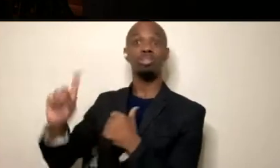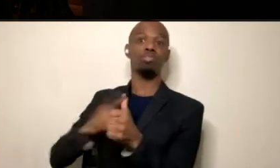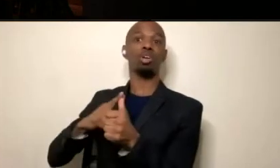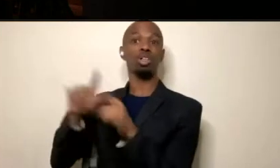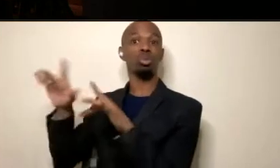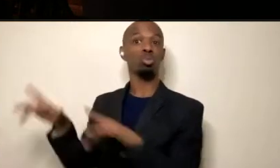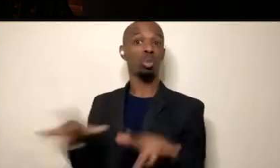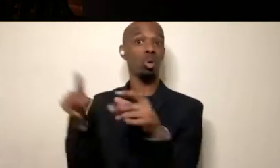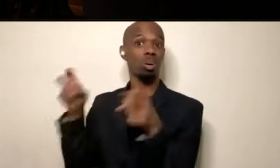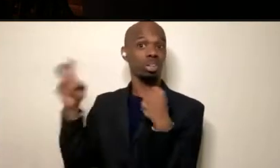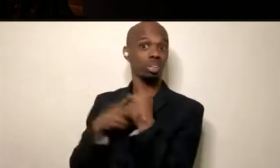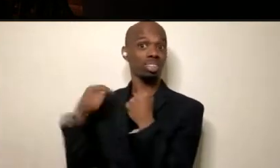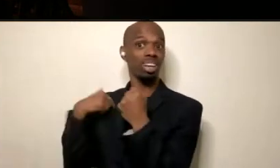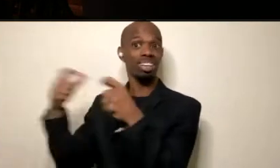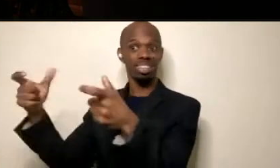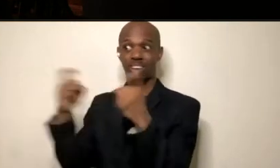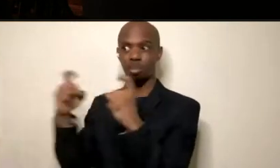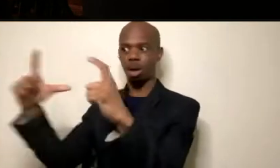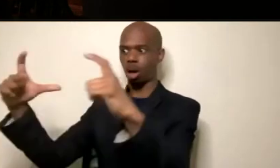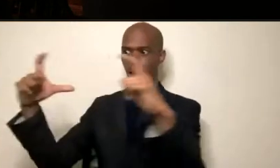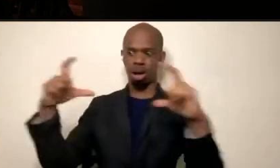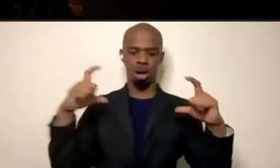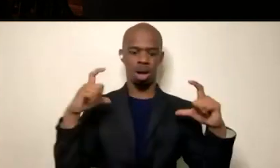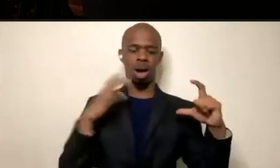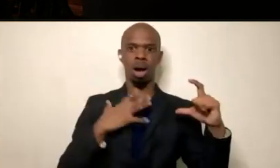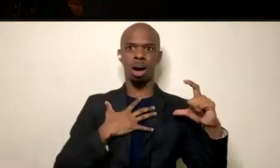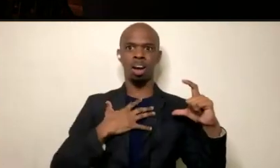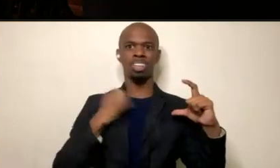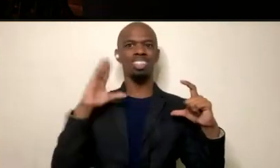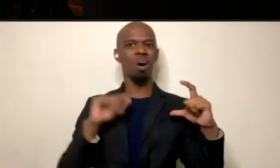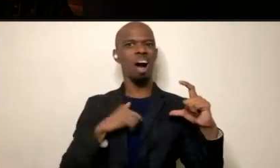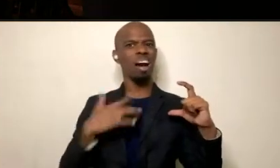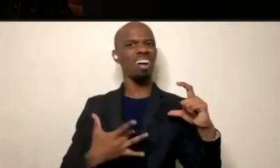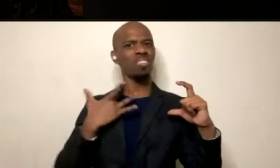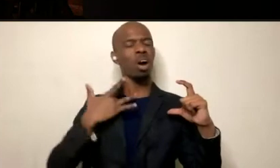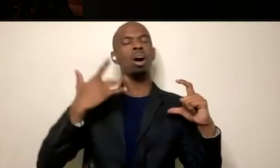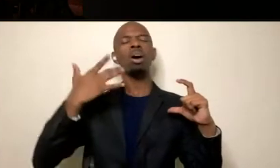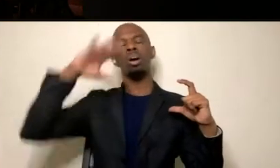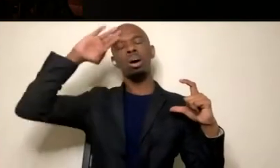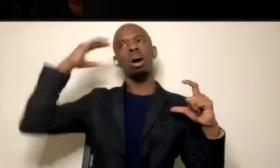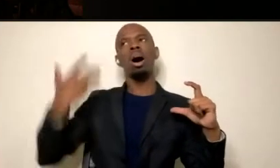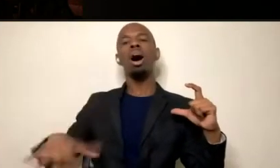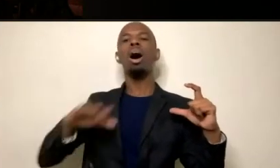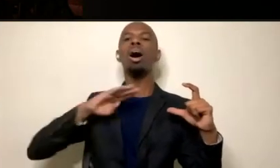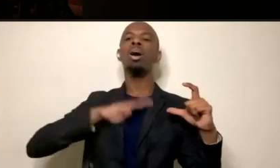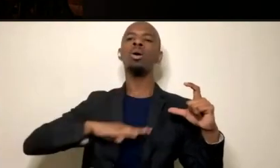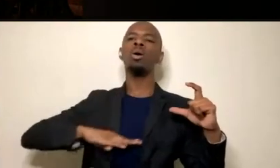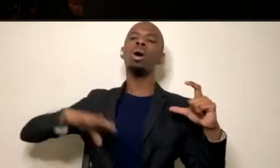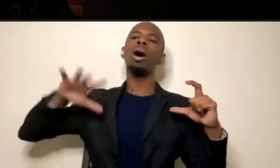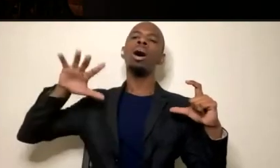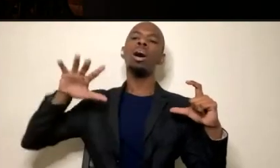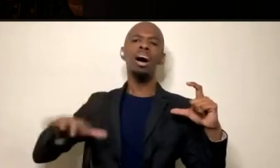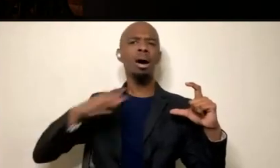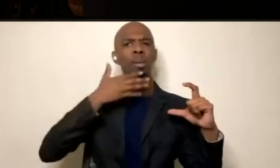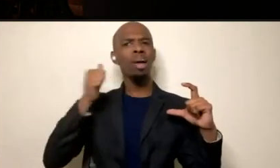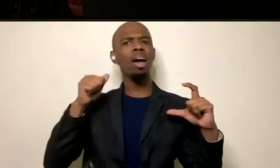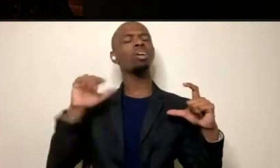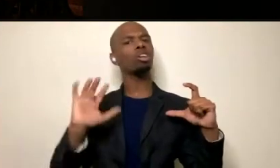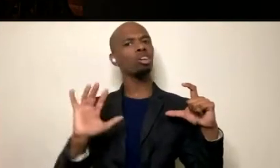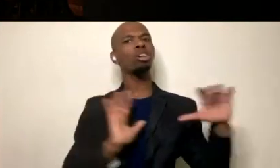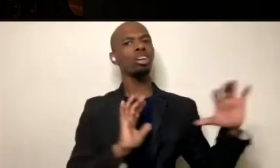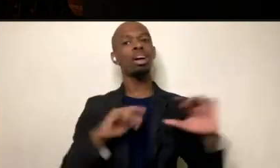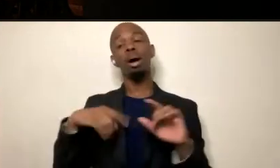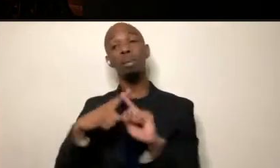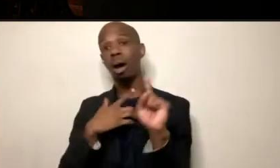again, it's back to theater, and it made me feel better, and just about our country. But no, it's,